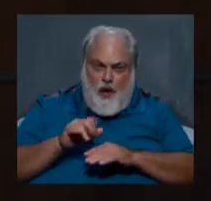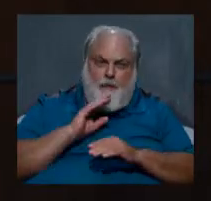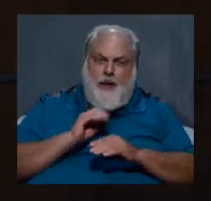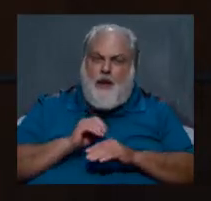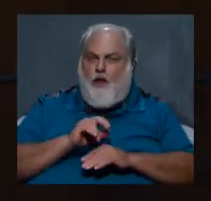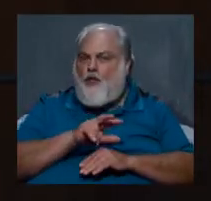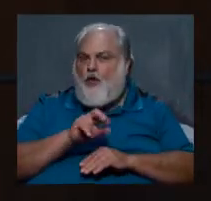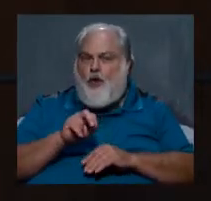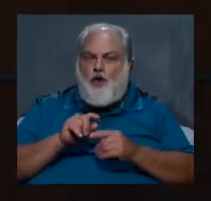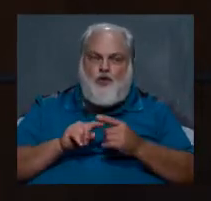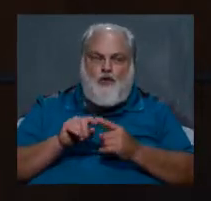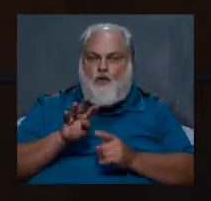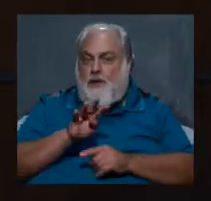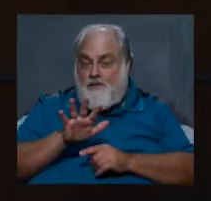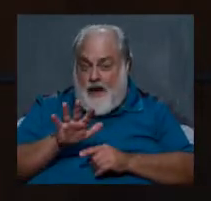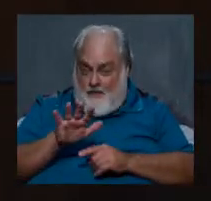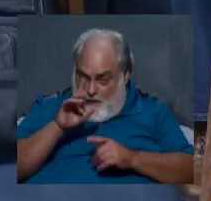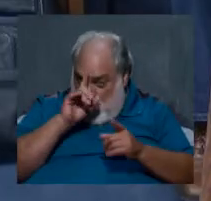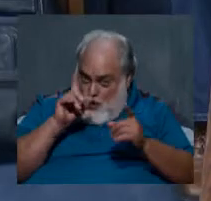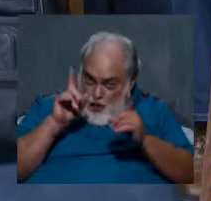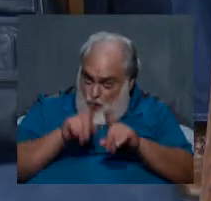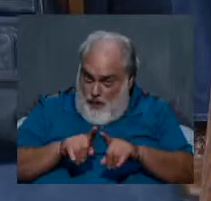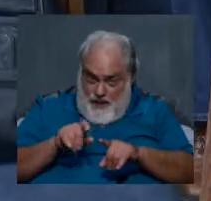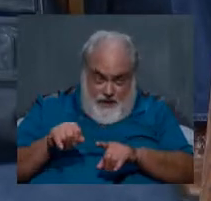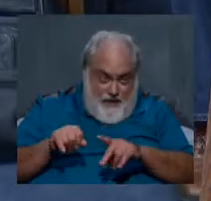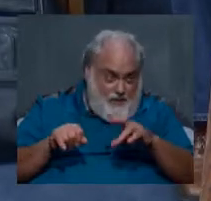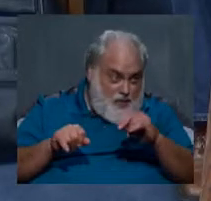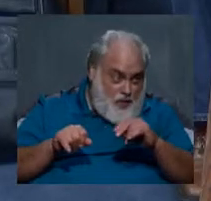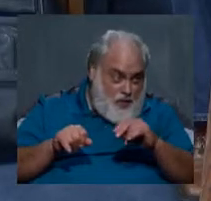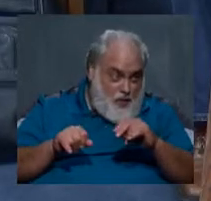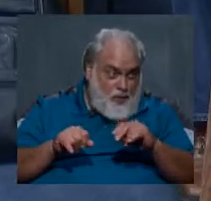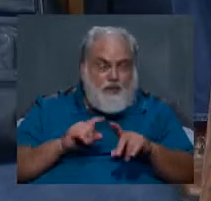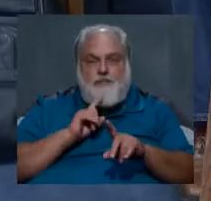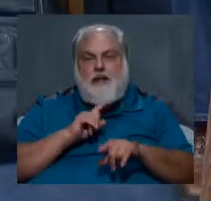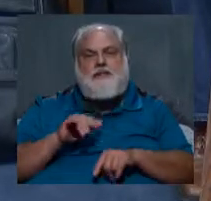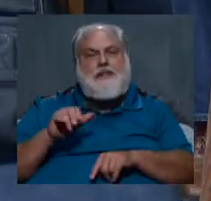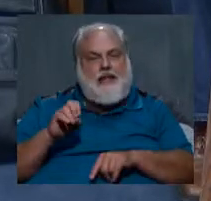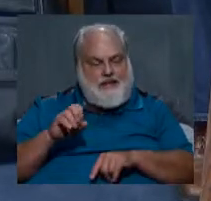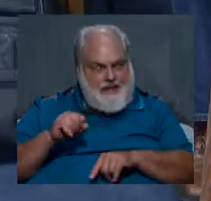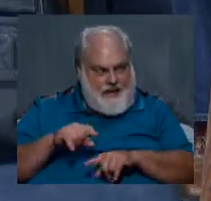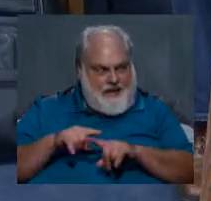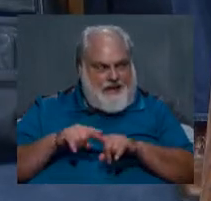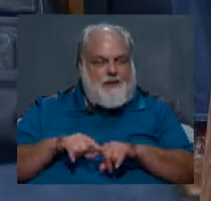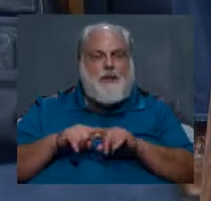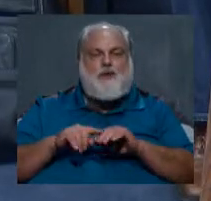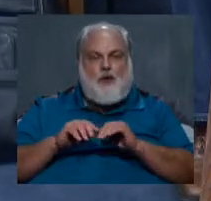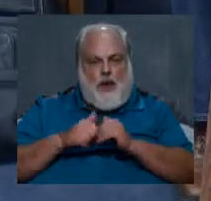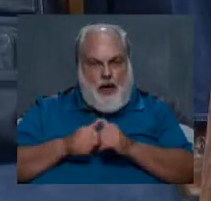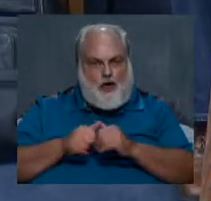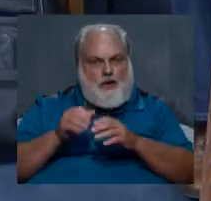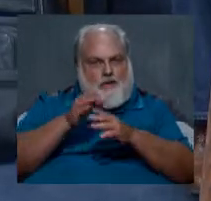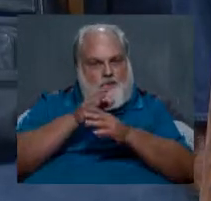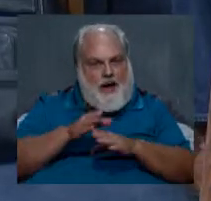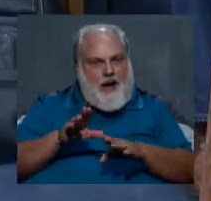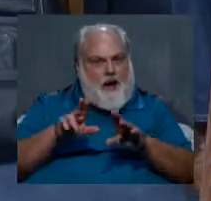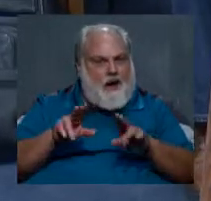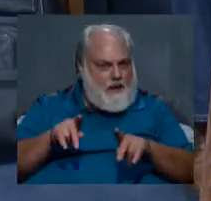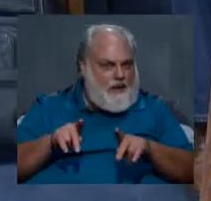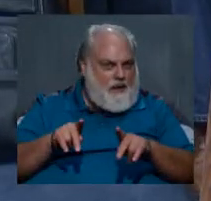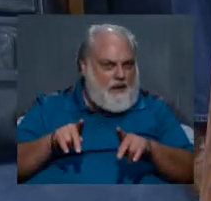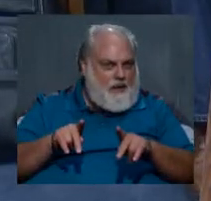30 to 45. Do you agree with his analysis on that? Is that yes. in the correct ballpark? Yeah, it depends on how we, allot